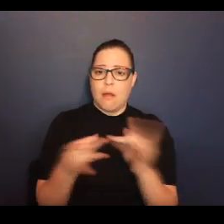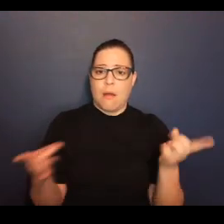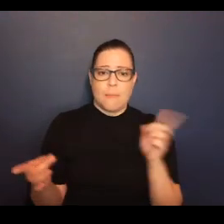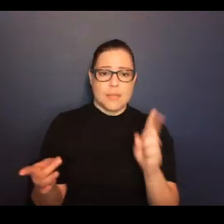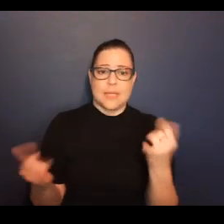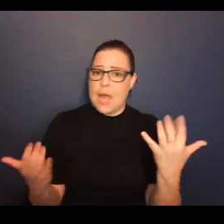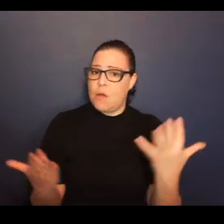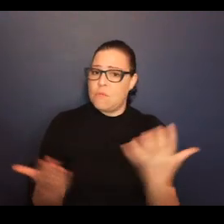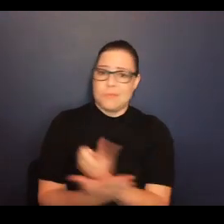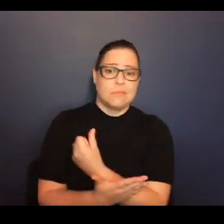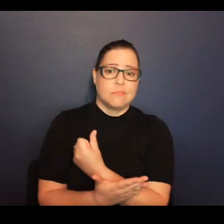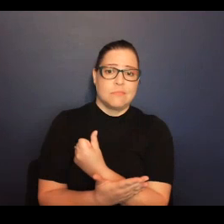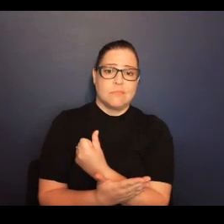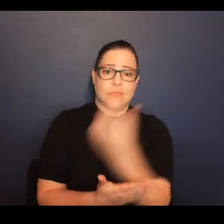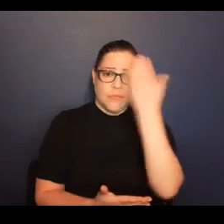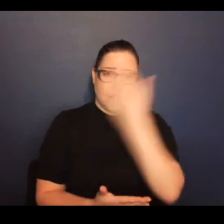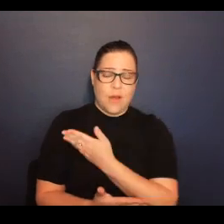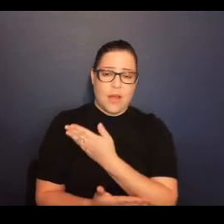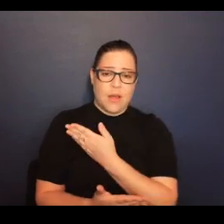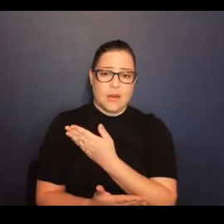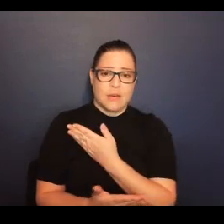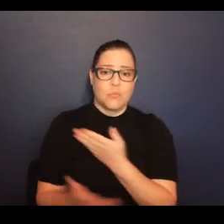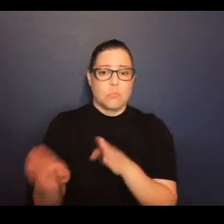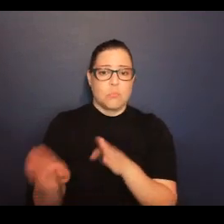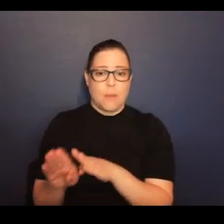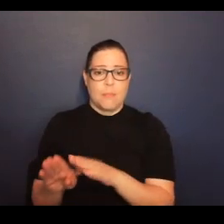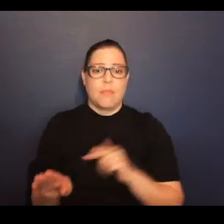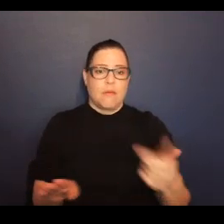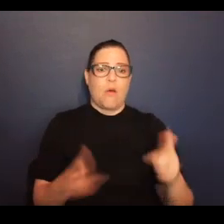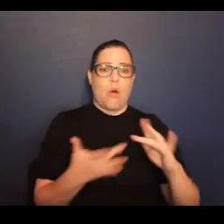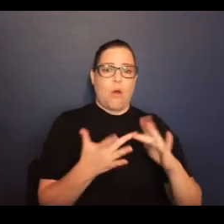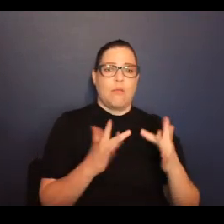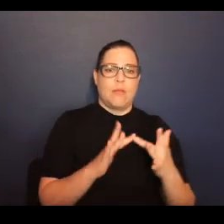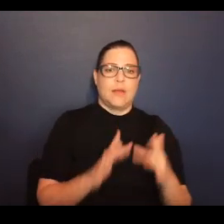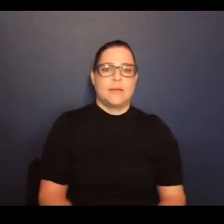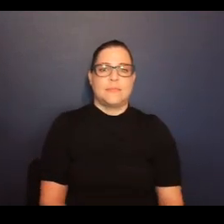time to approach the podium. After the in-person, we'll go online.